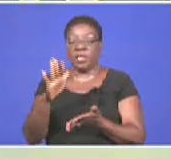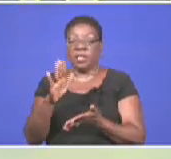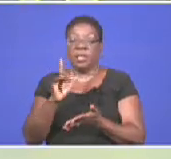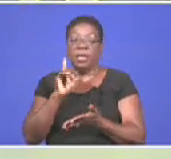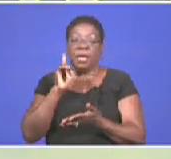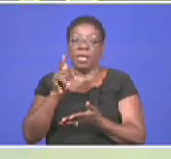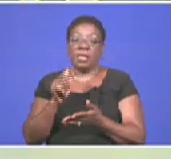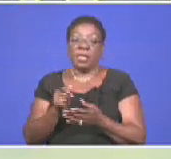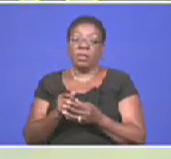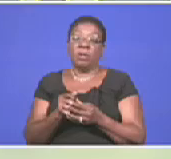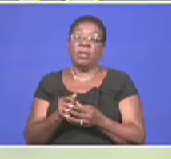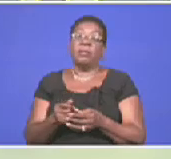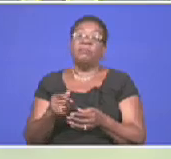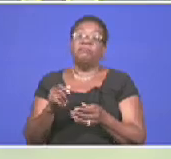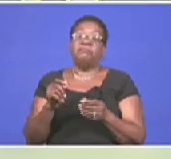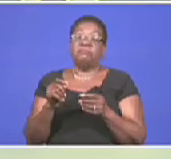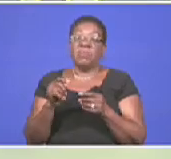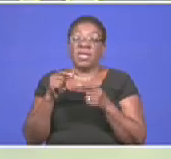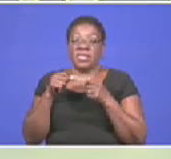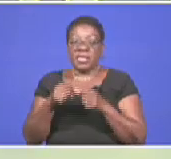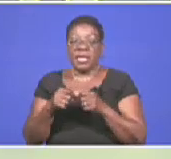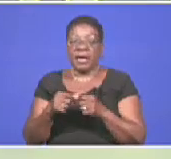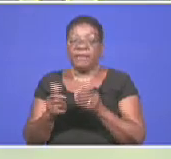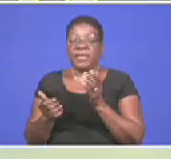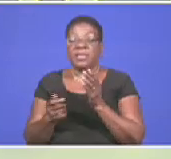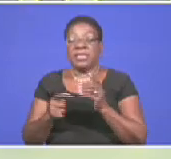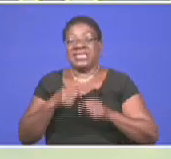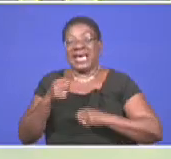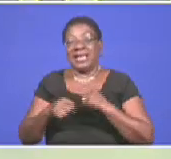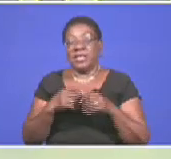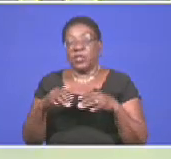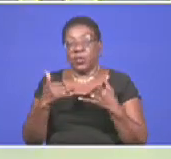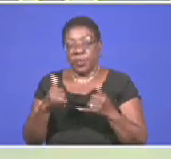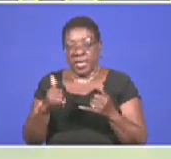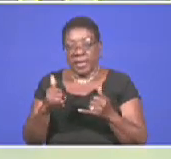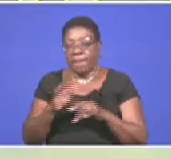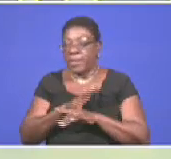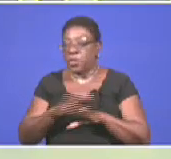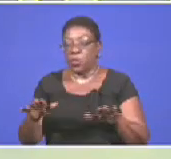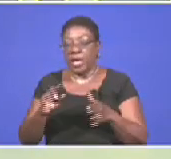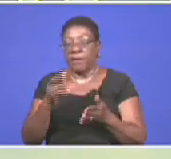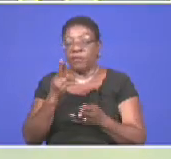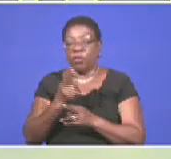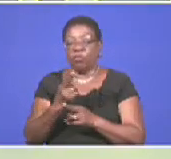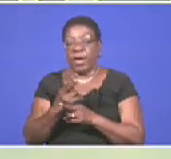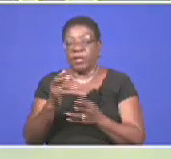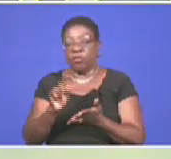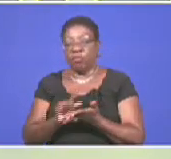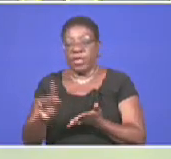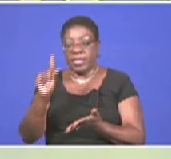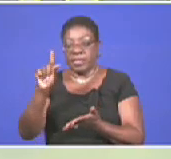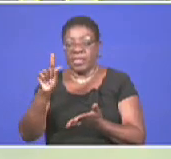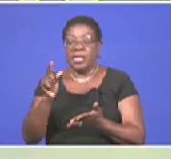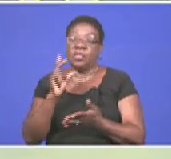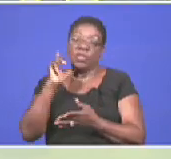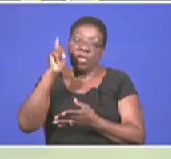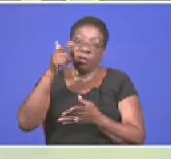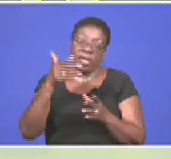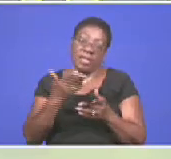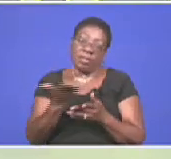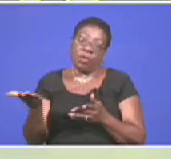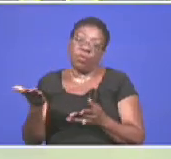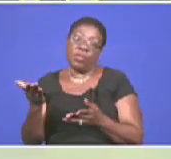on maybe not having the grades, but still having the talent to play and having the opportunity to regain their